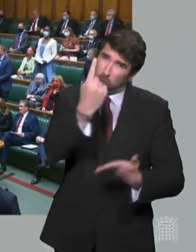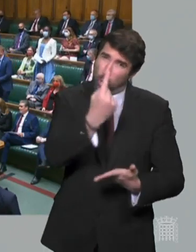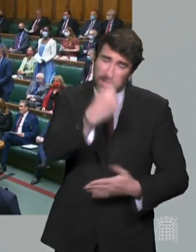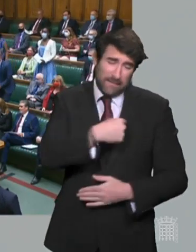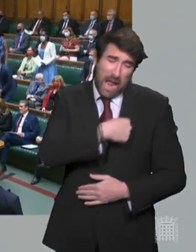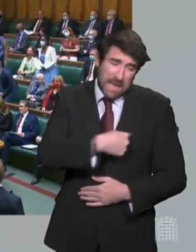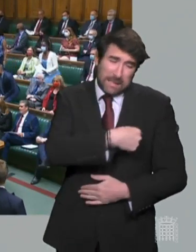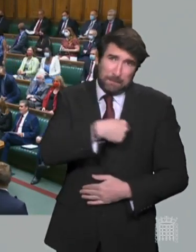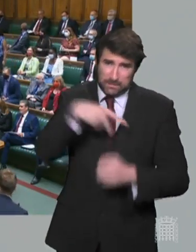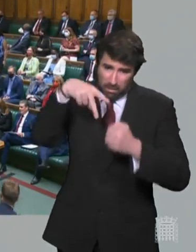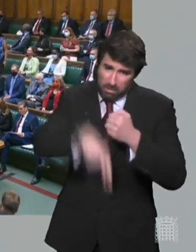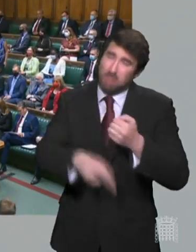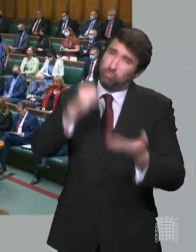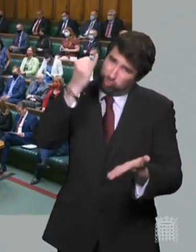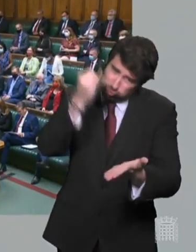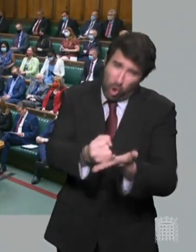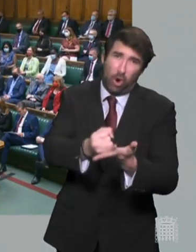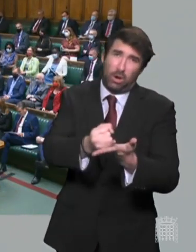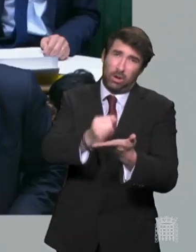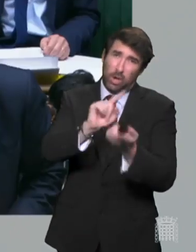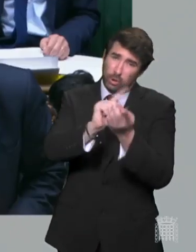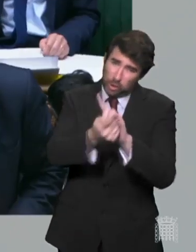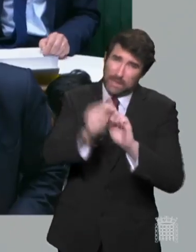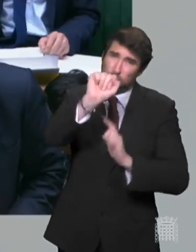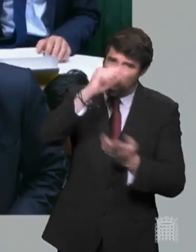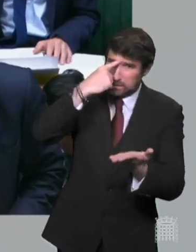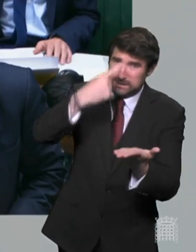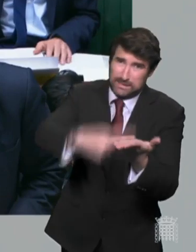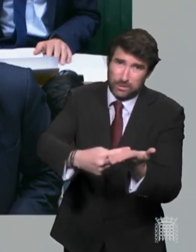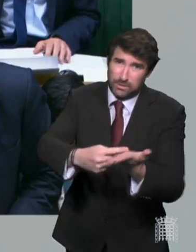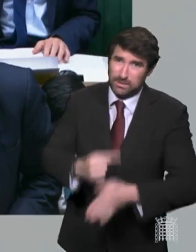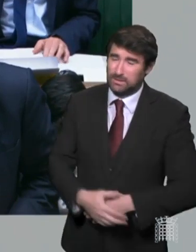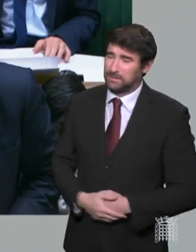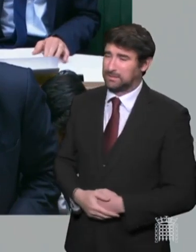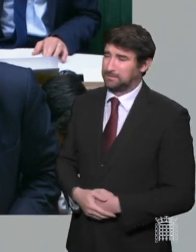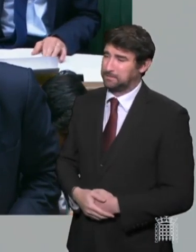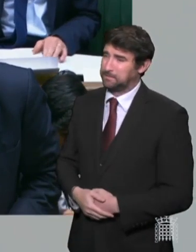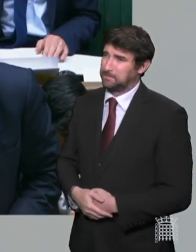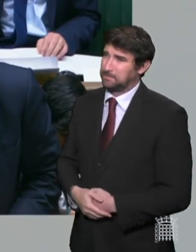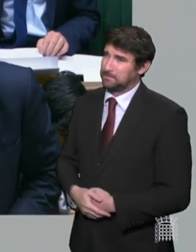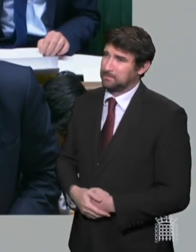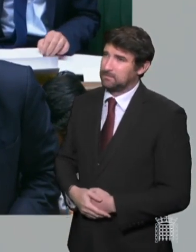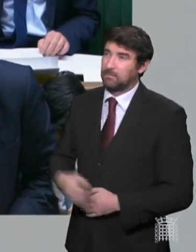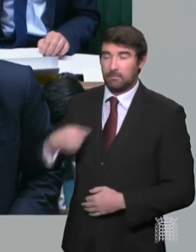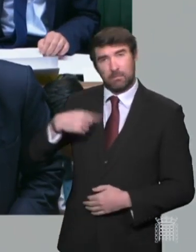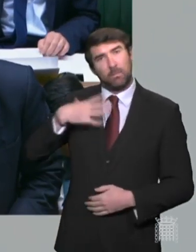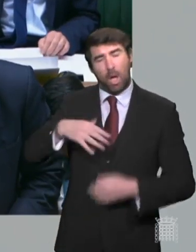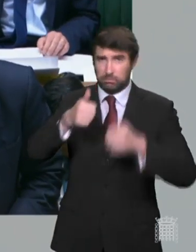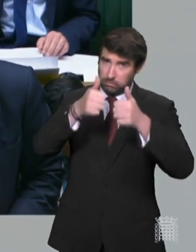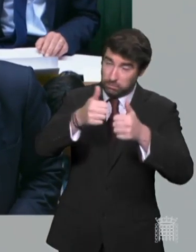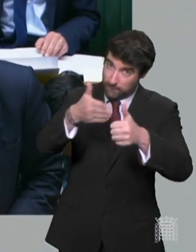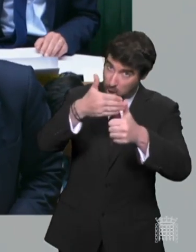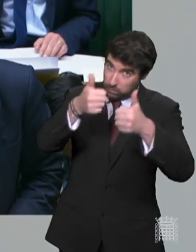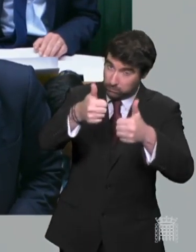Mr. Speaker, in fact, of course, I'm very grateful to everybody who helps with food banks, and they do a fantastic job. But what this government has